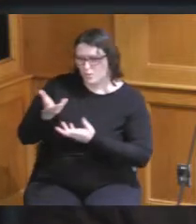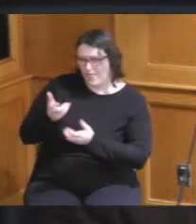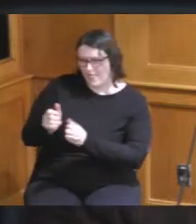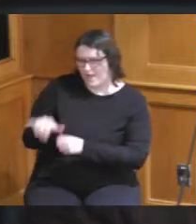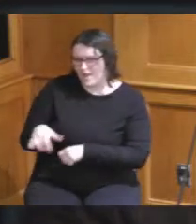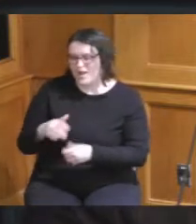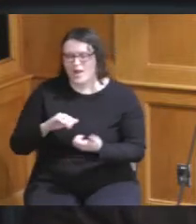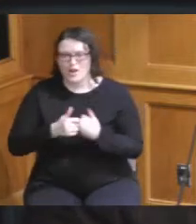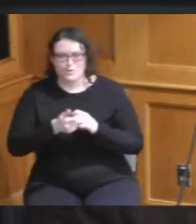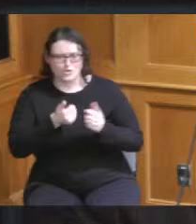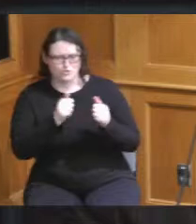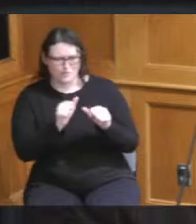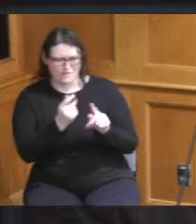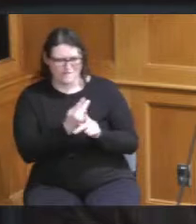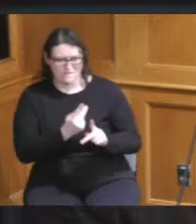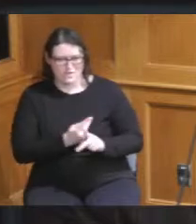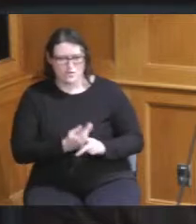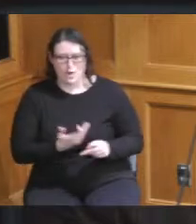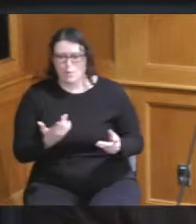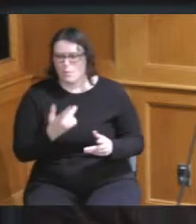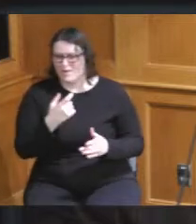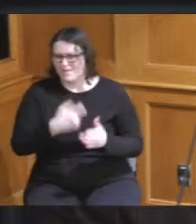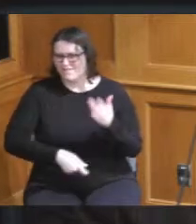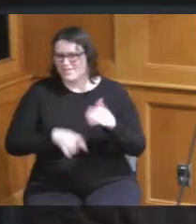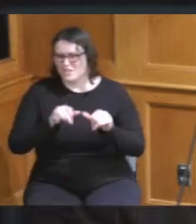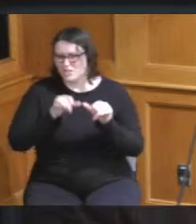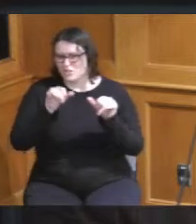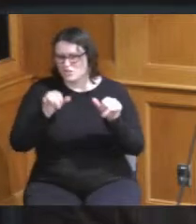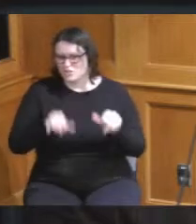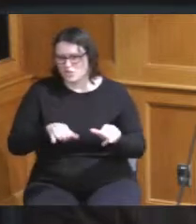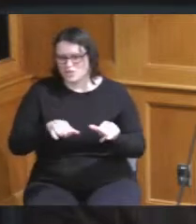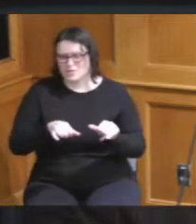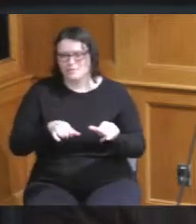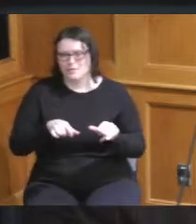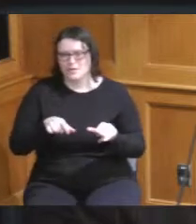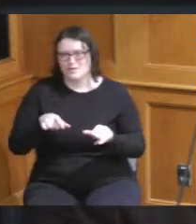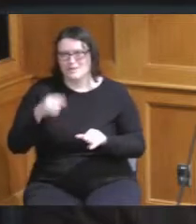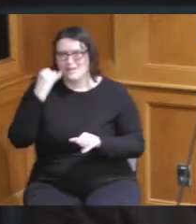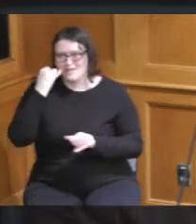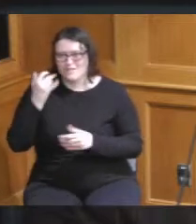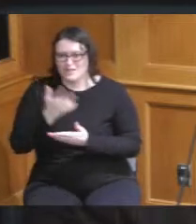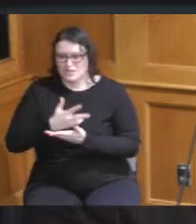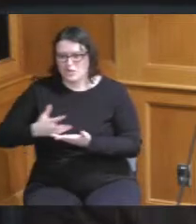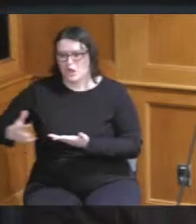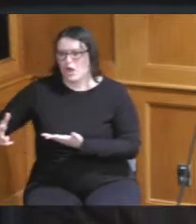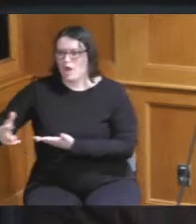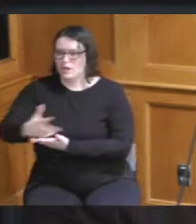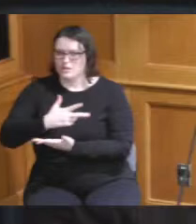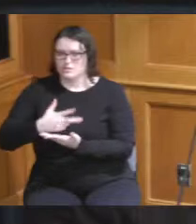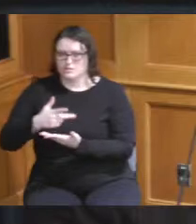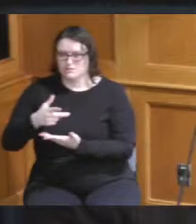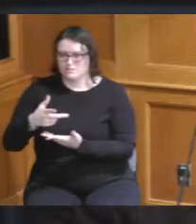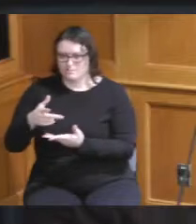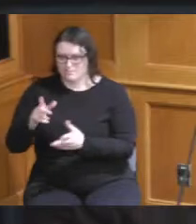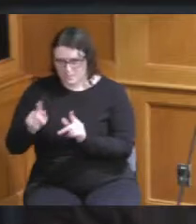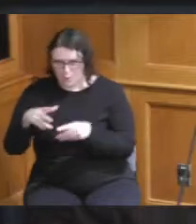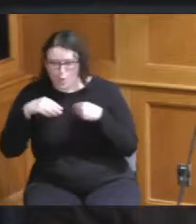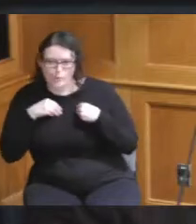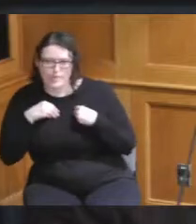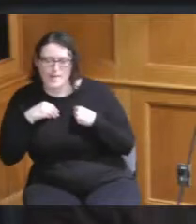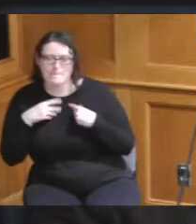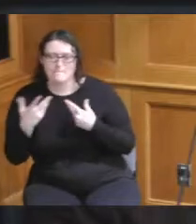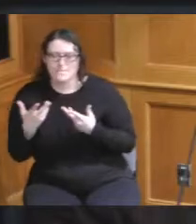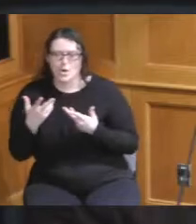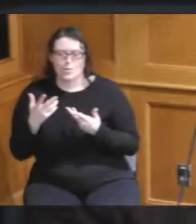we try to figure out what kind of fee structure there should be for those that are dumping into the system through the parking lots? They own them. What